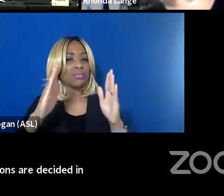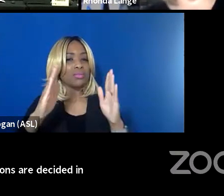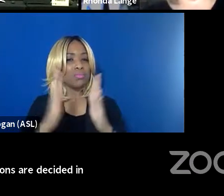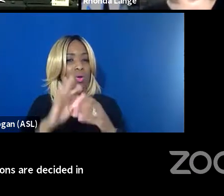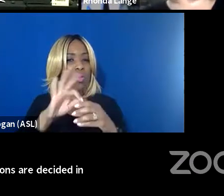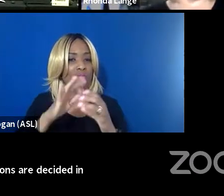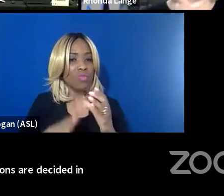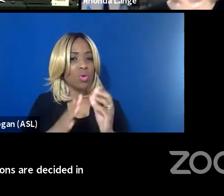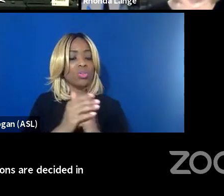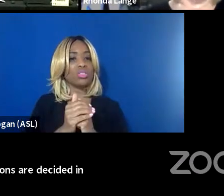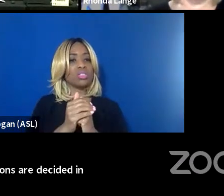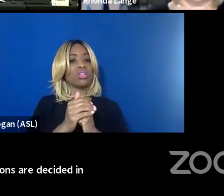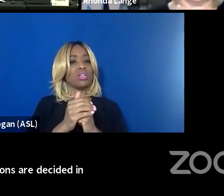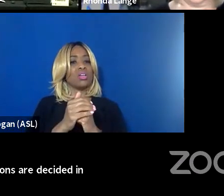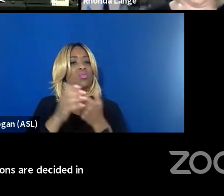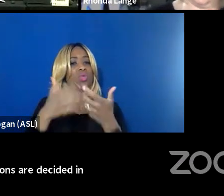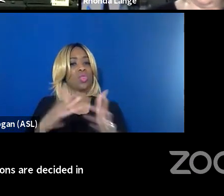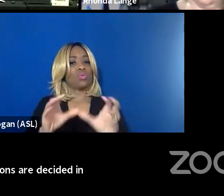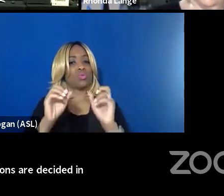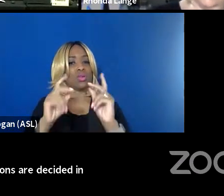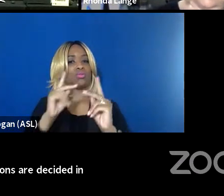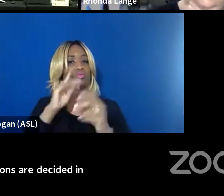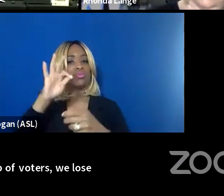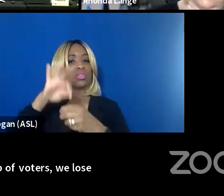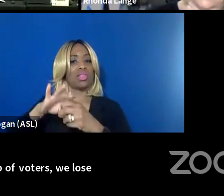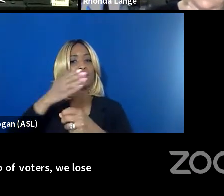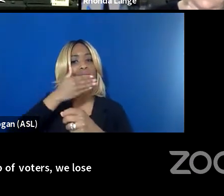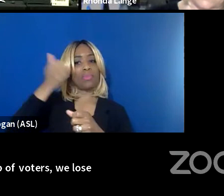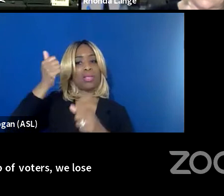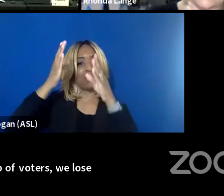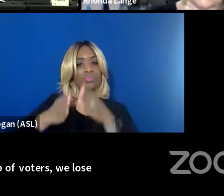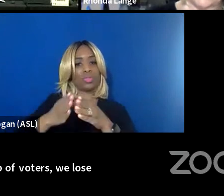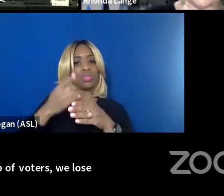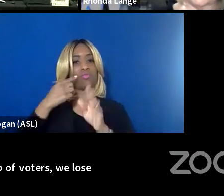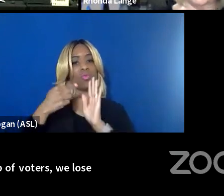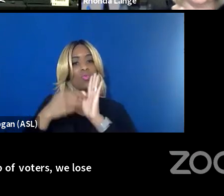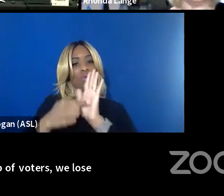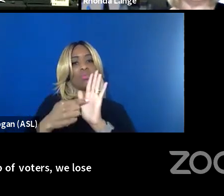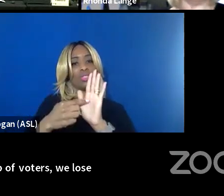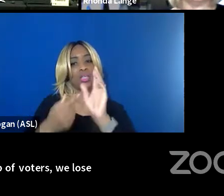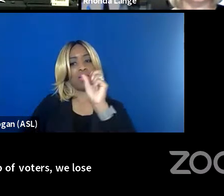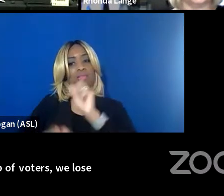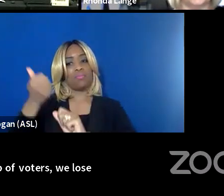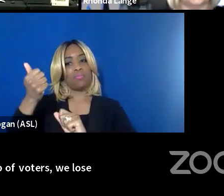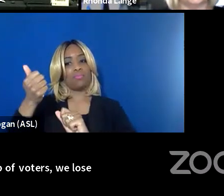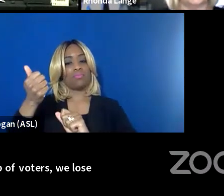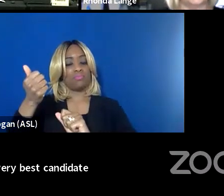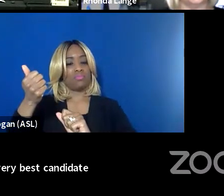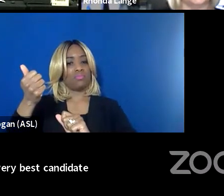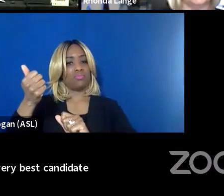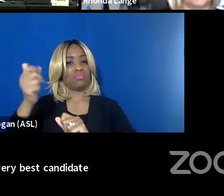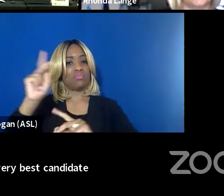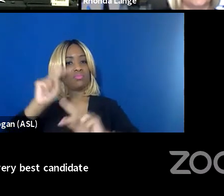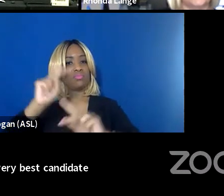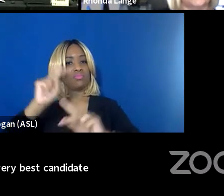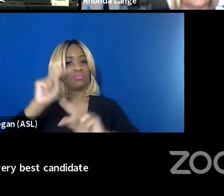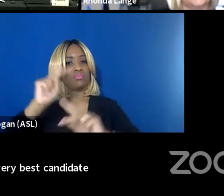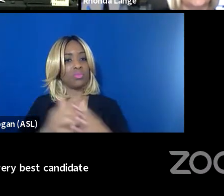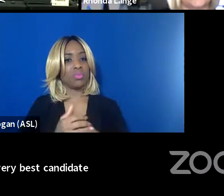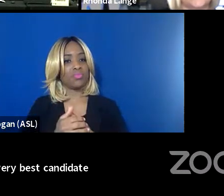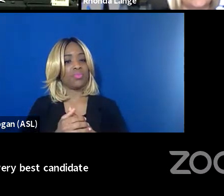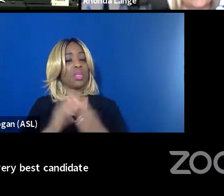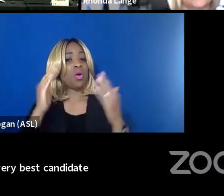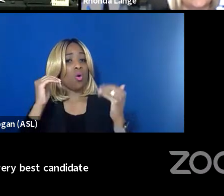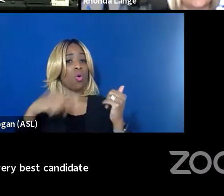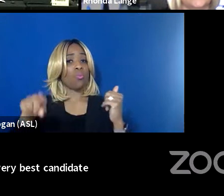voters, we lose the opportunity to elect the very best candidate to represent the majority of voters. I would hope that you will find a